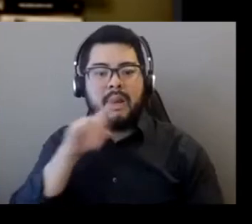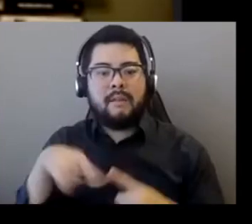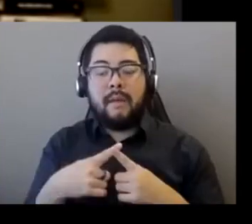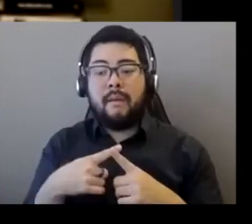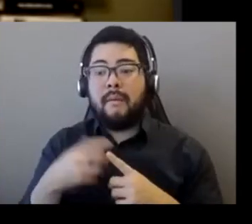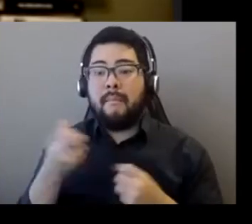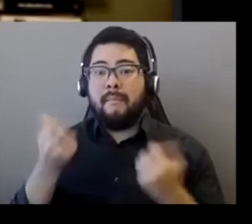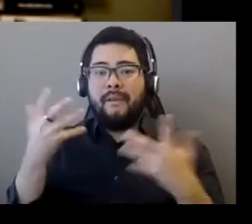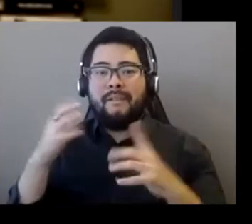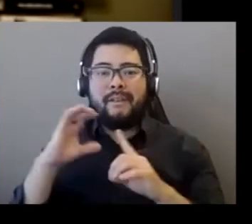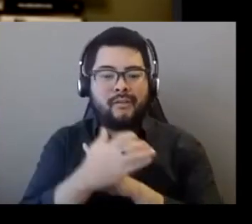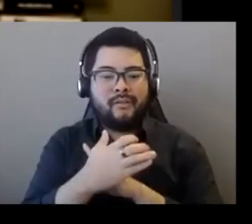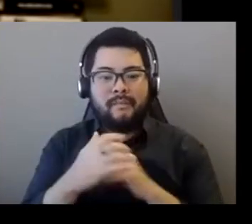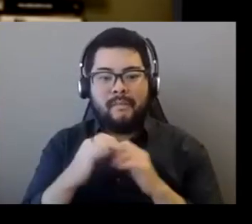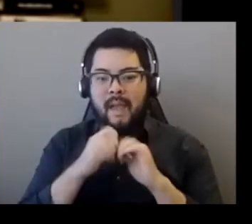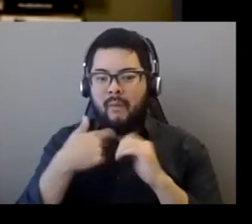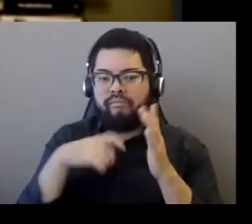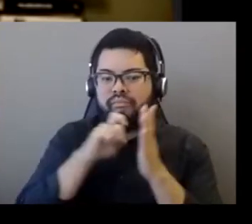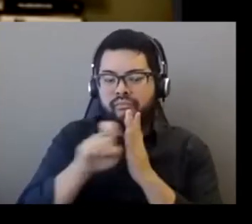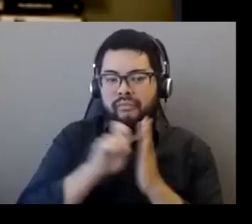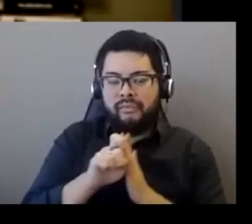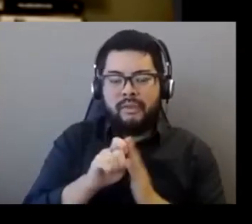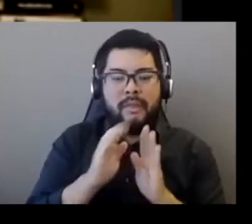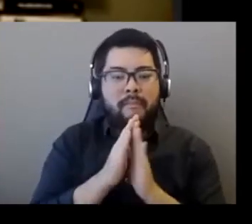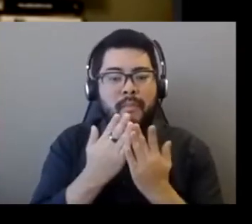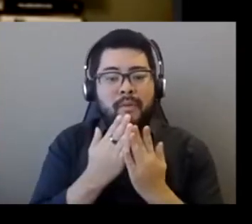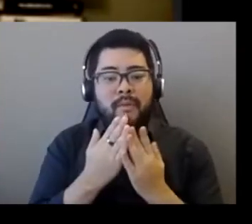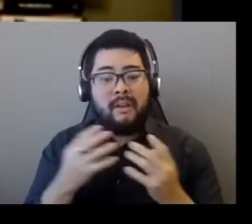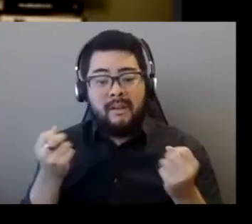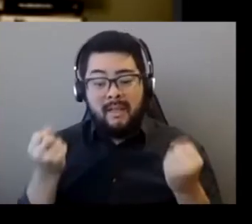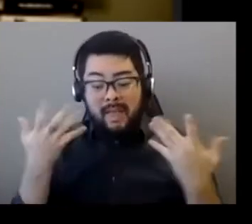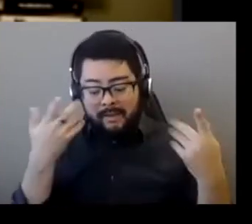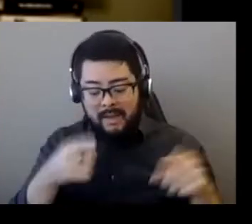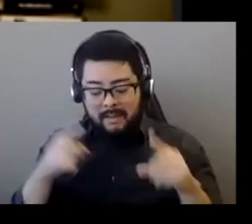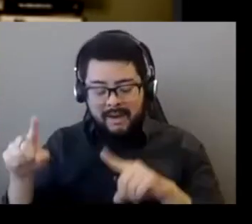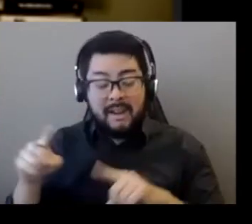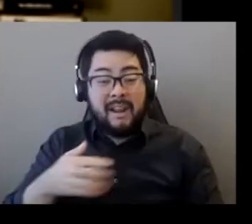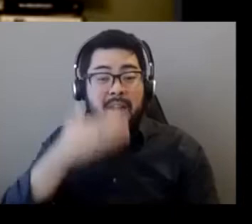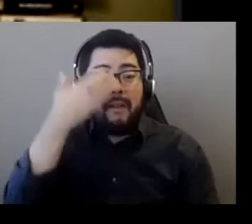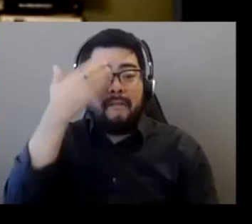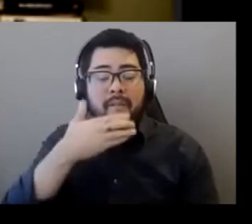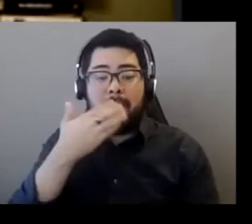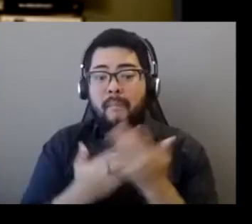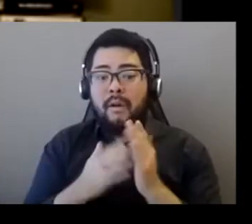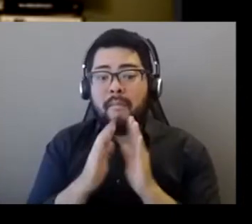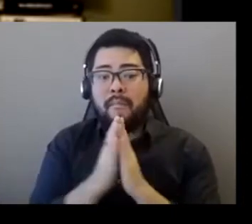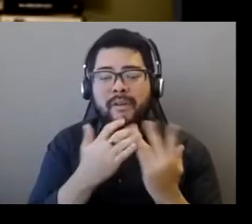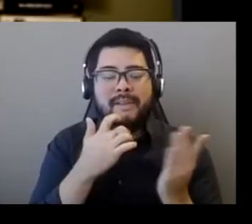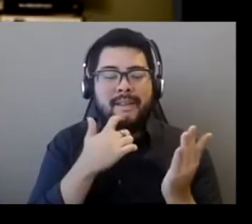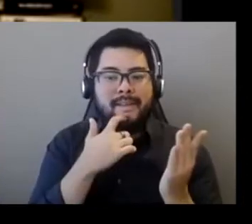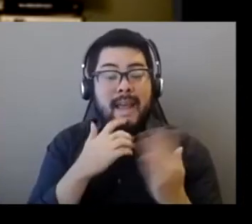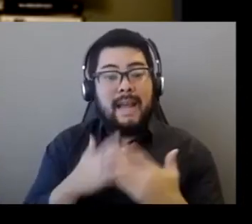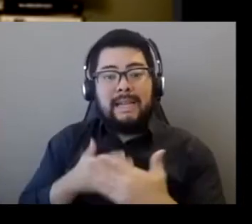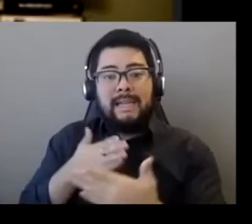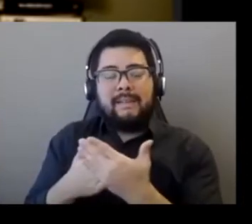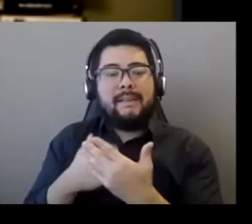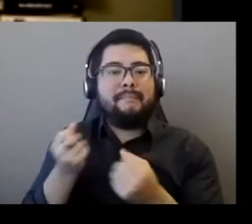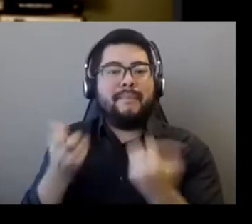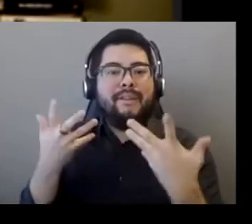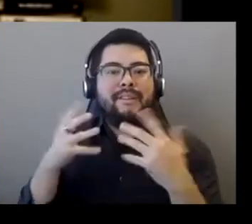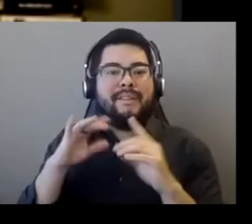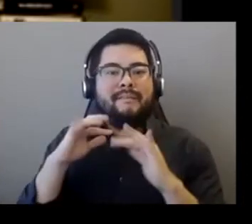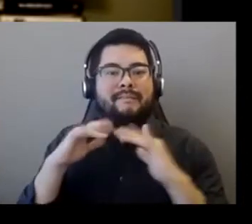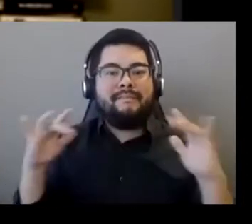Was Kung Fu Fighting. And in the front part of the book, there was an argument against multiculturalism, because part